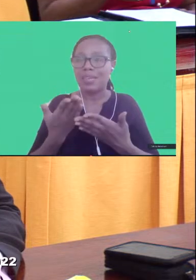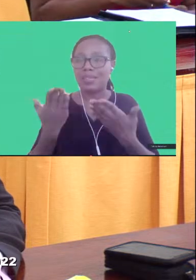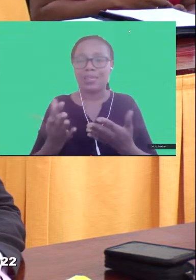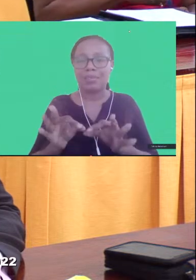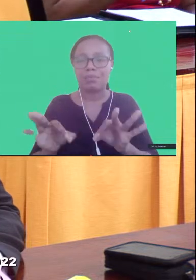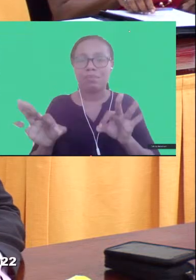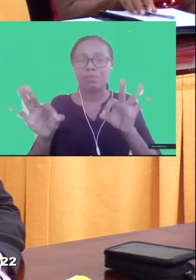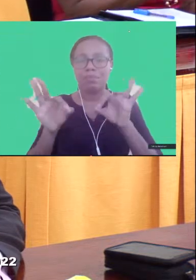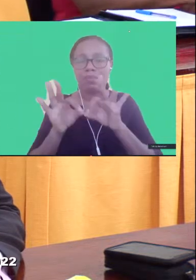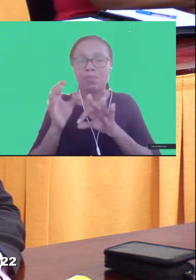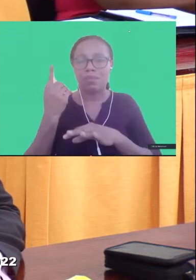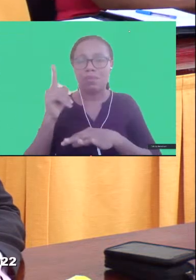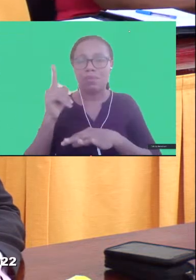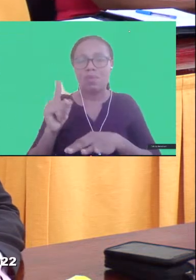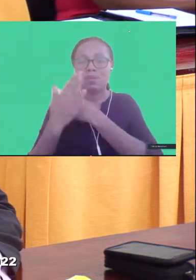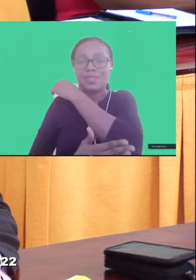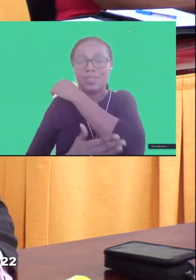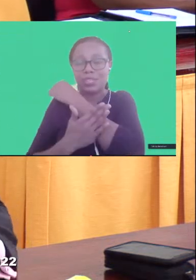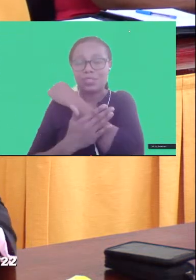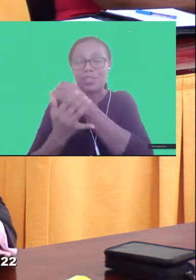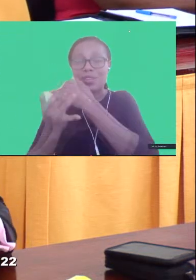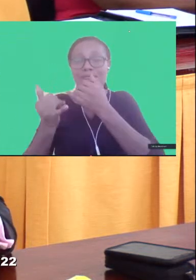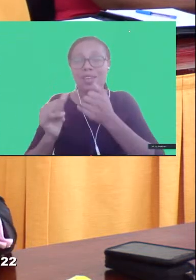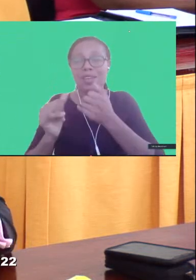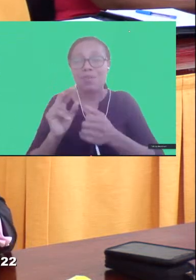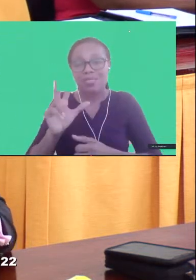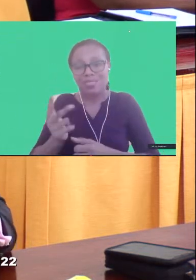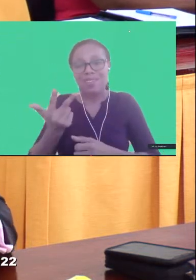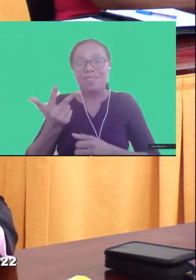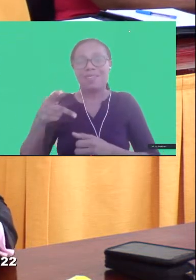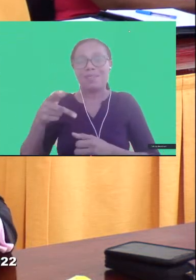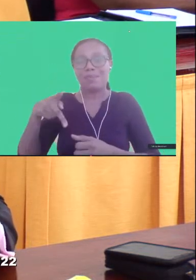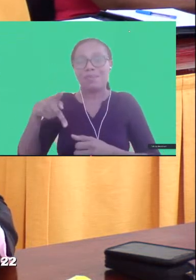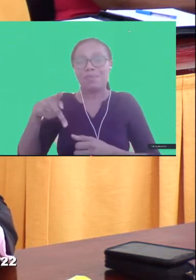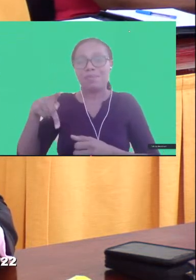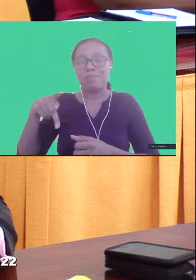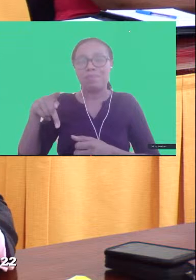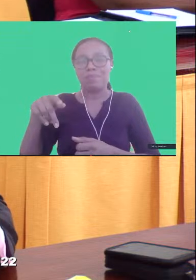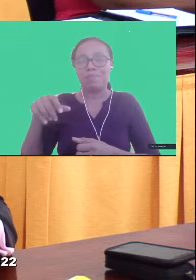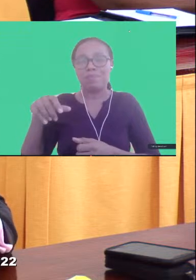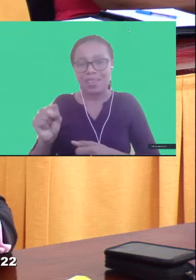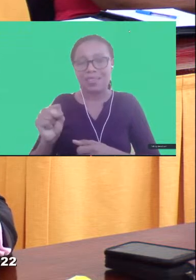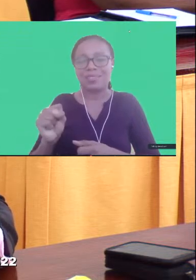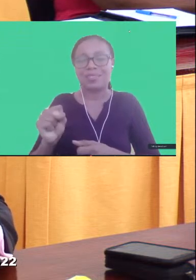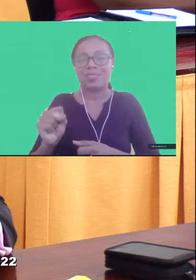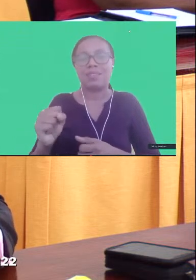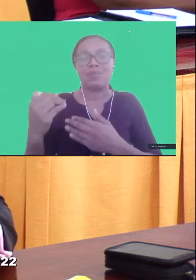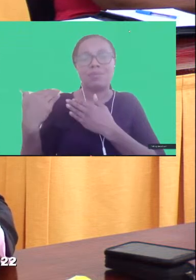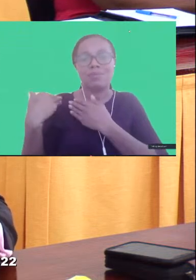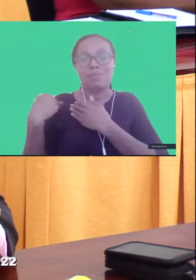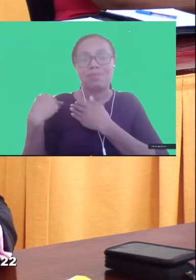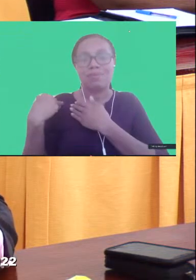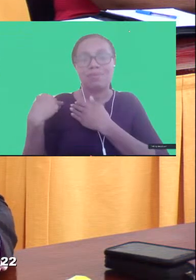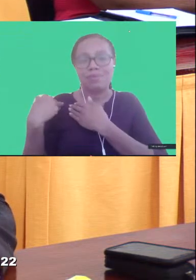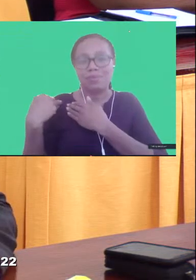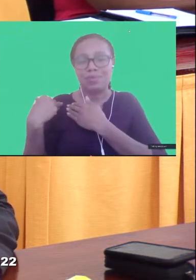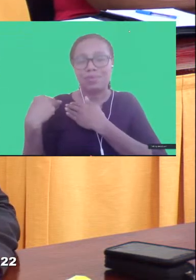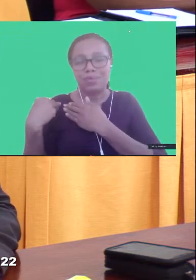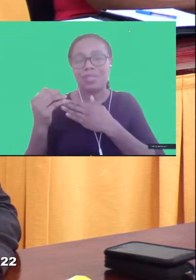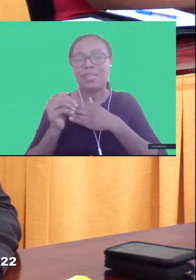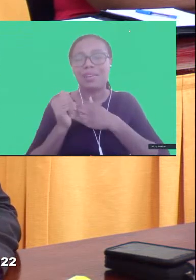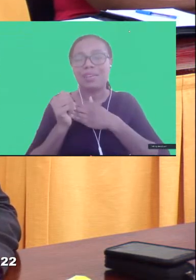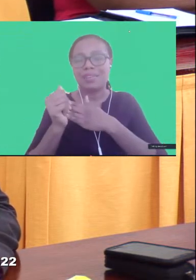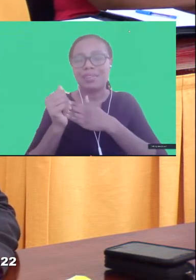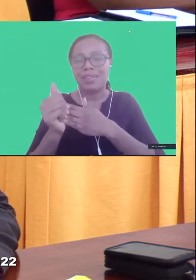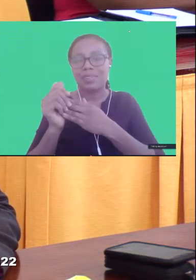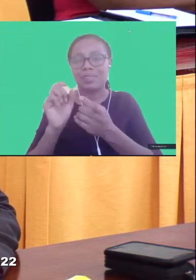ministry charged with the responsibility of guiding the transformation exercise in this regard. So